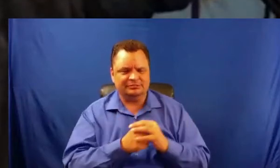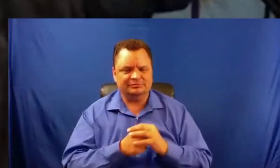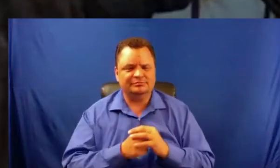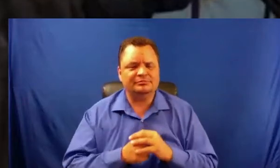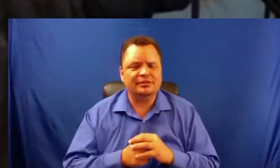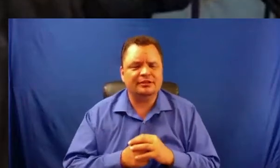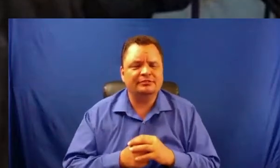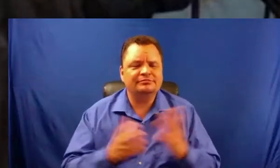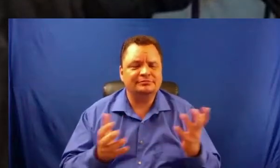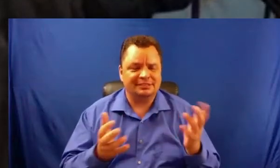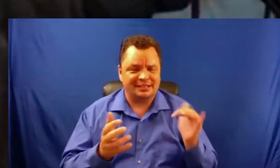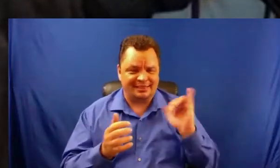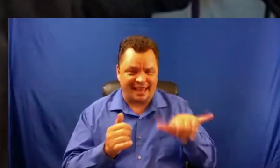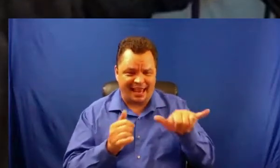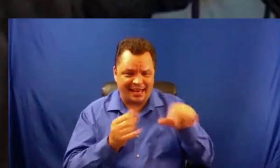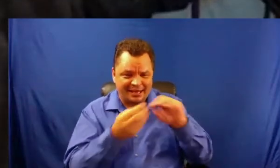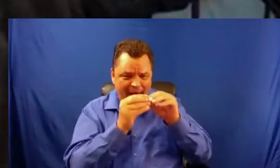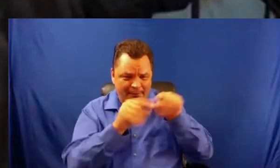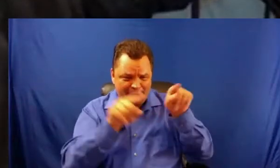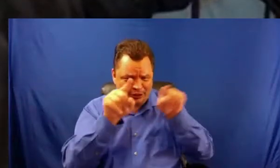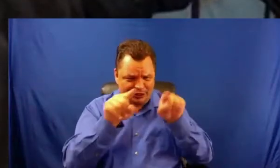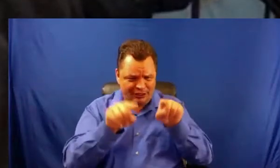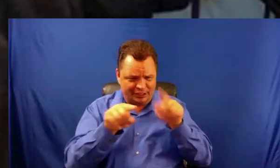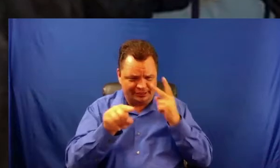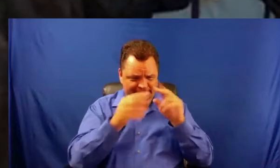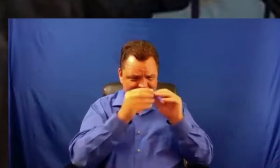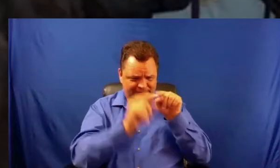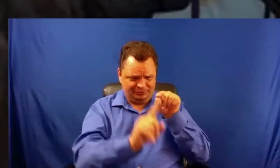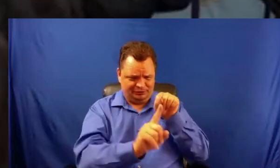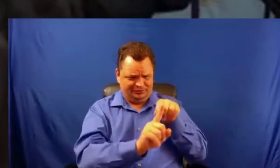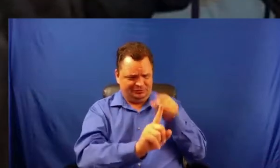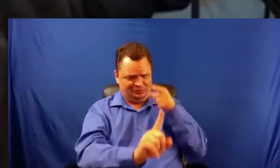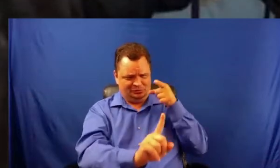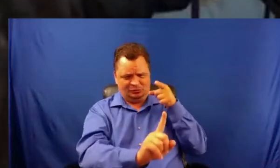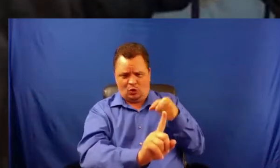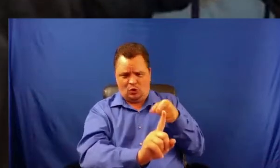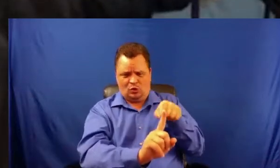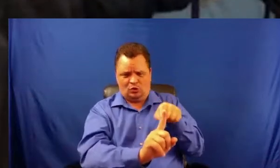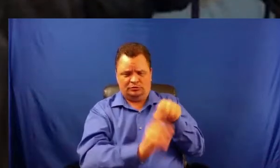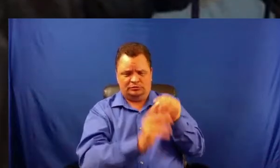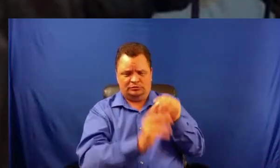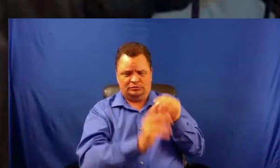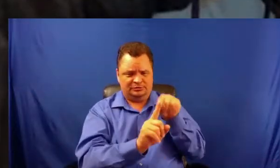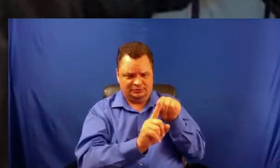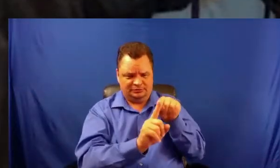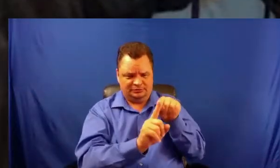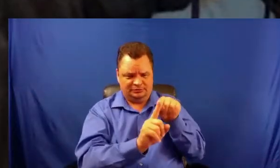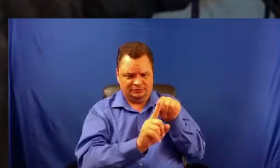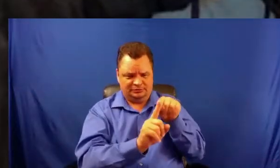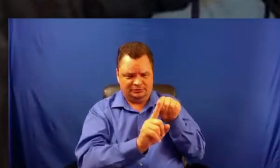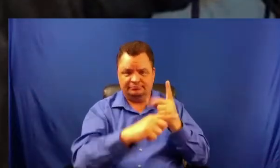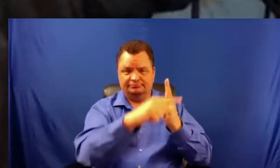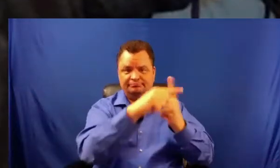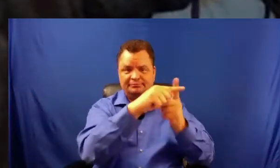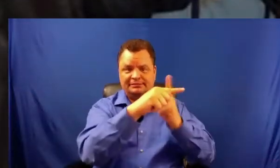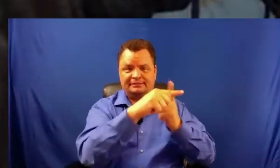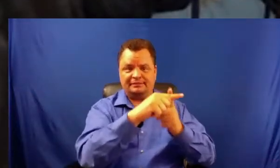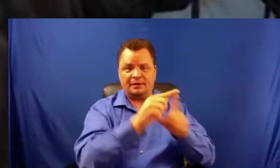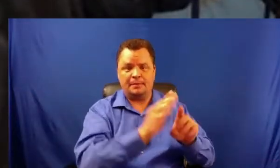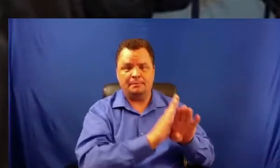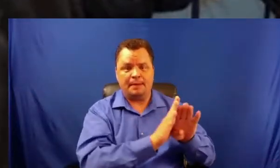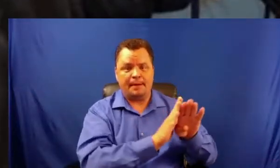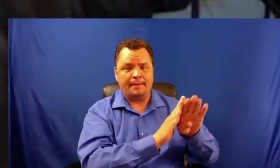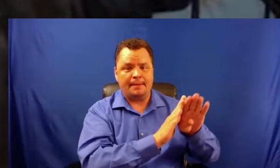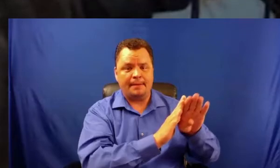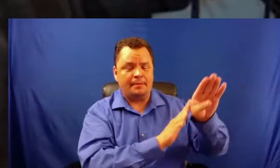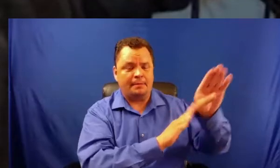between the proportion of, when I see the incidence increasing, is this relatable from now and the